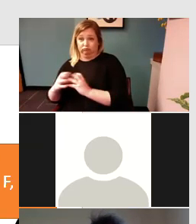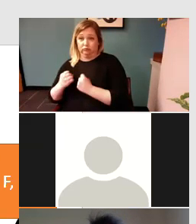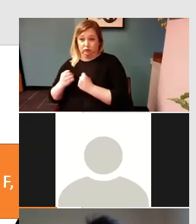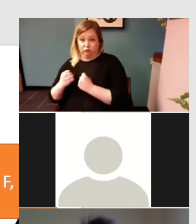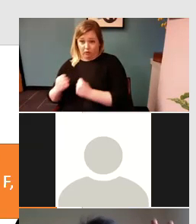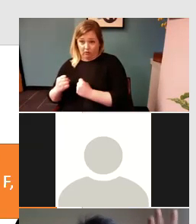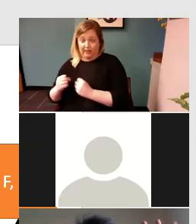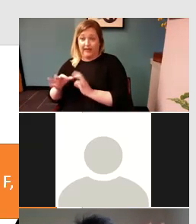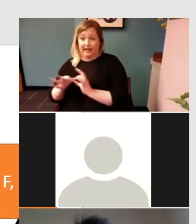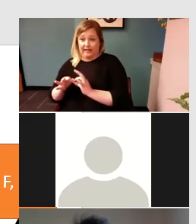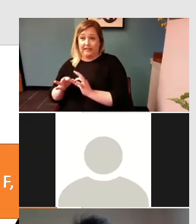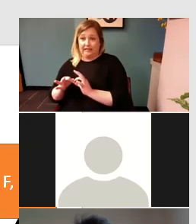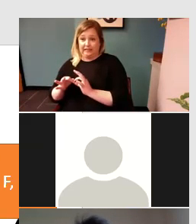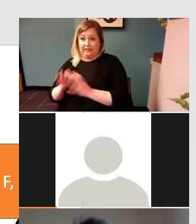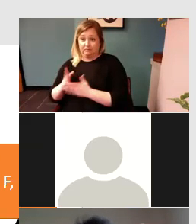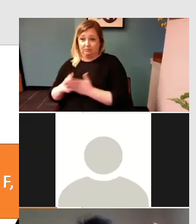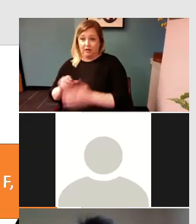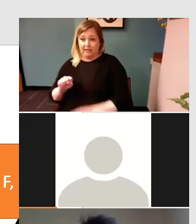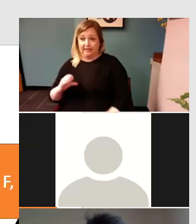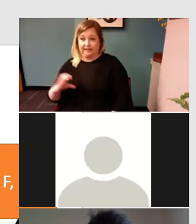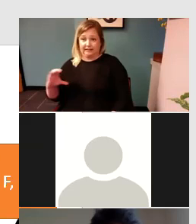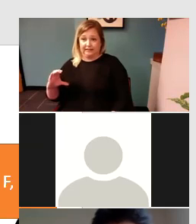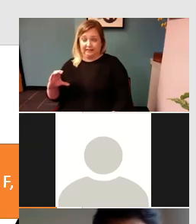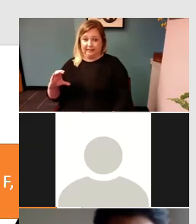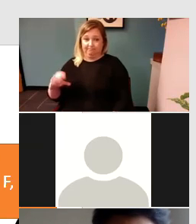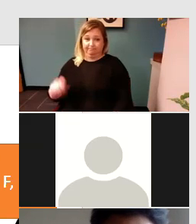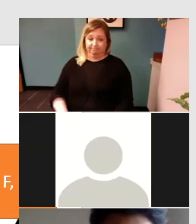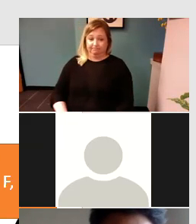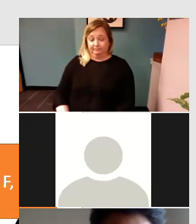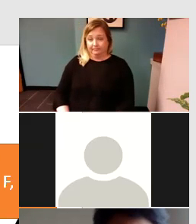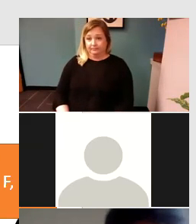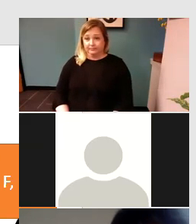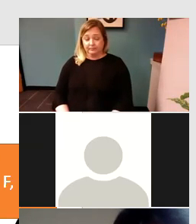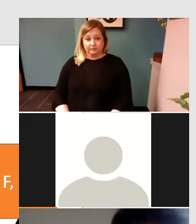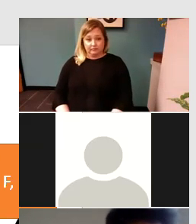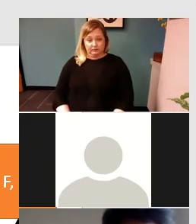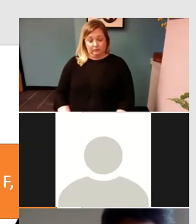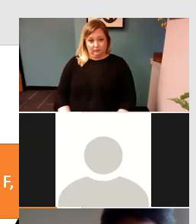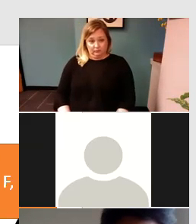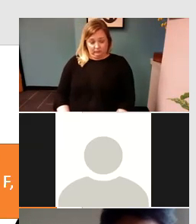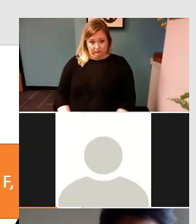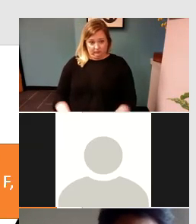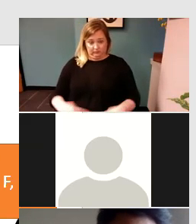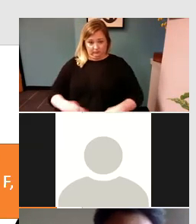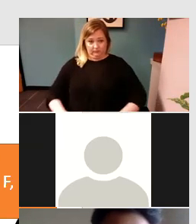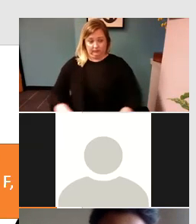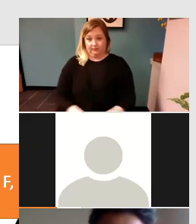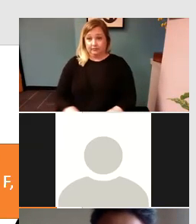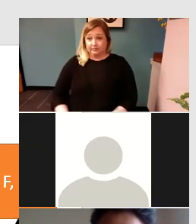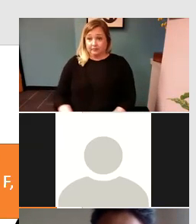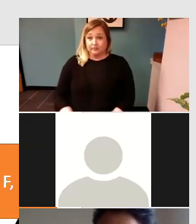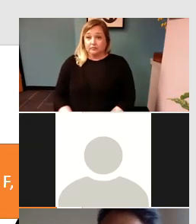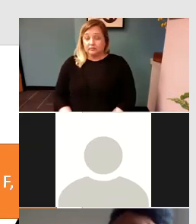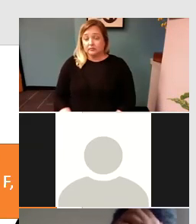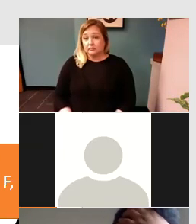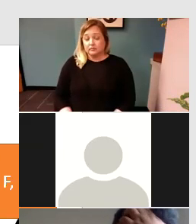and B and A are again single nodes, but again they are components themselves. Okay. So